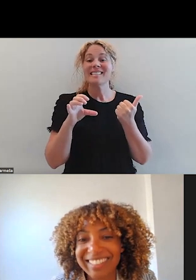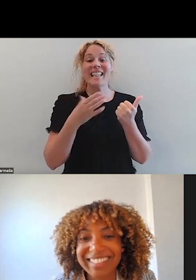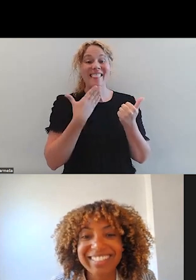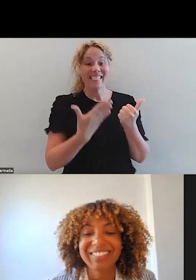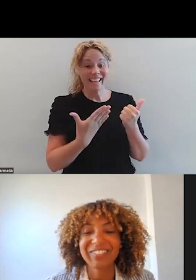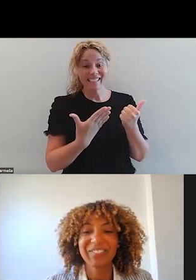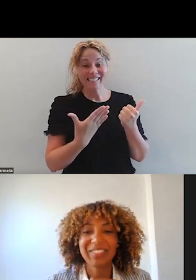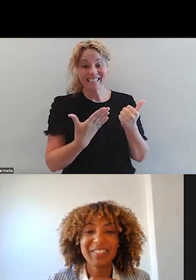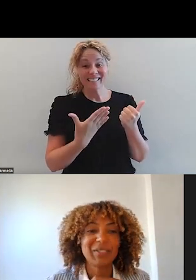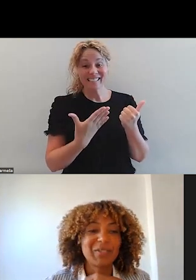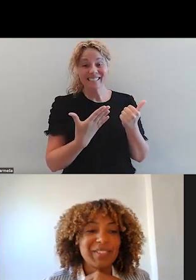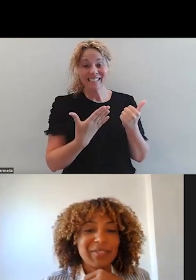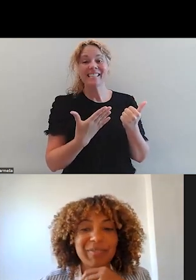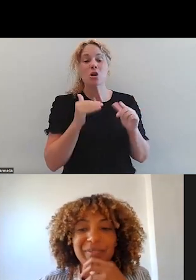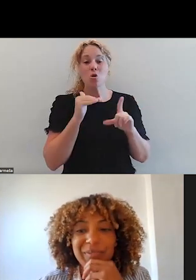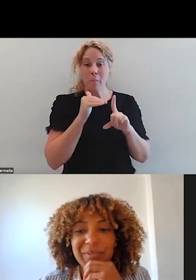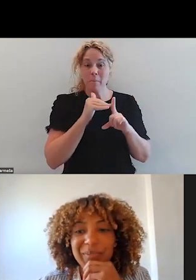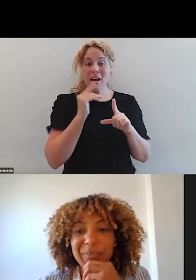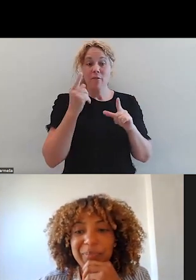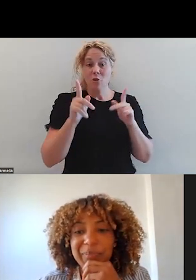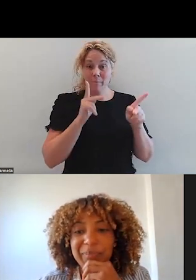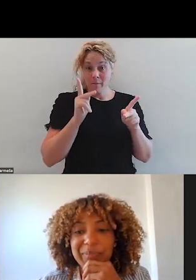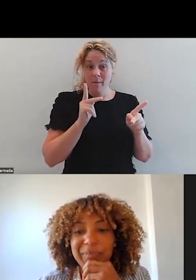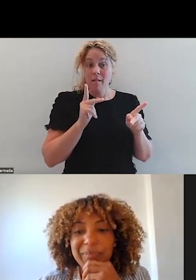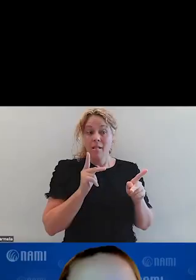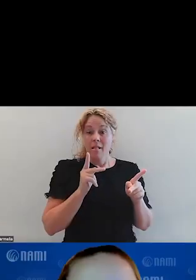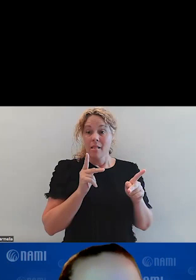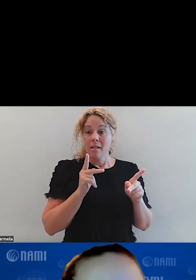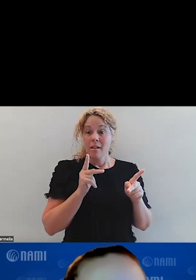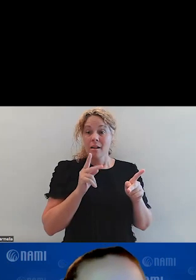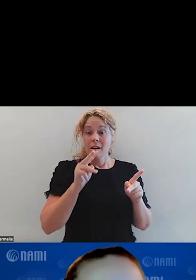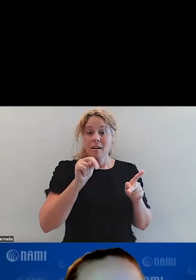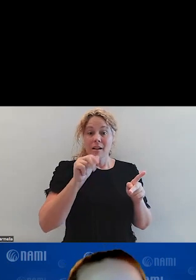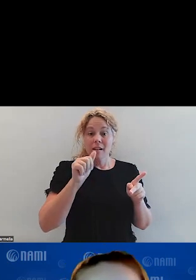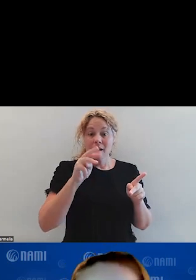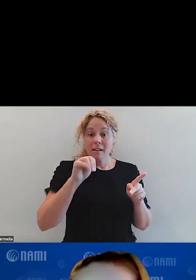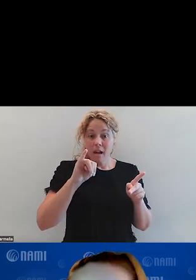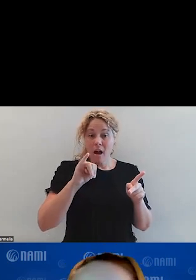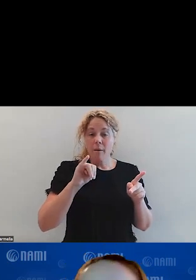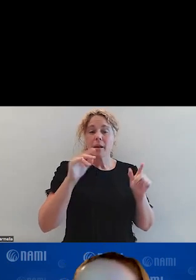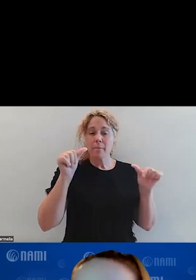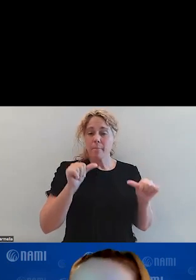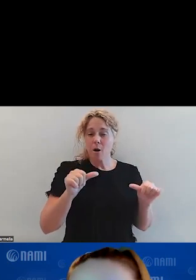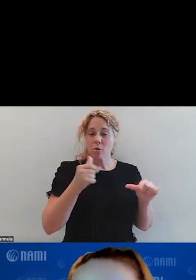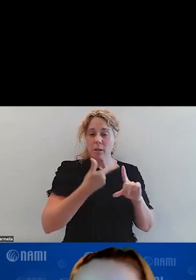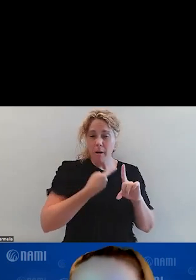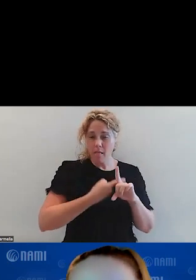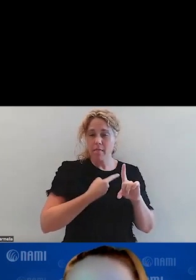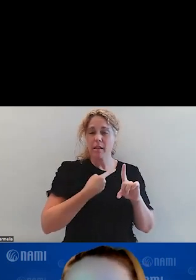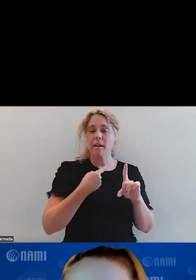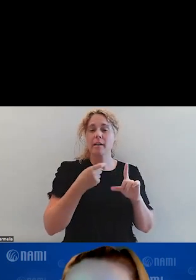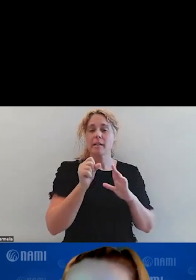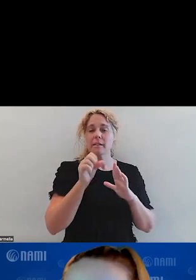Thanks. Just a reminder for folks, NAMI hosts monthly 98 state advocates